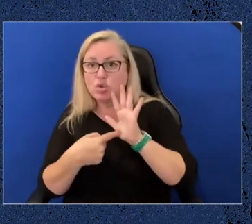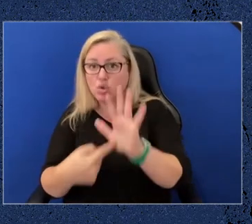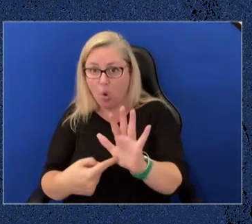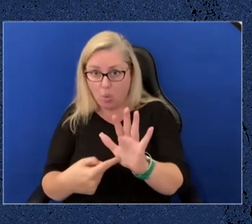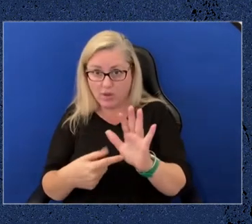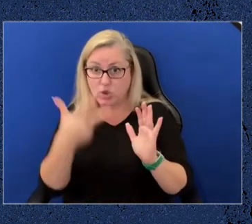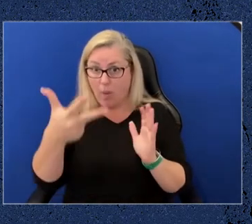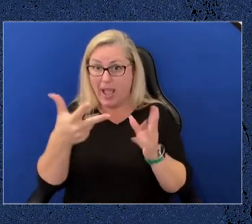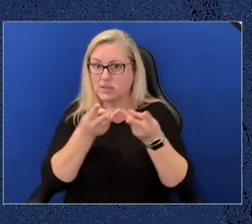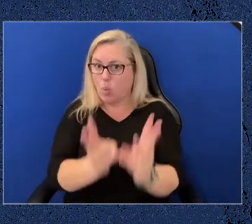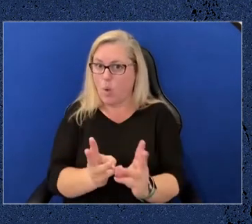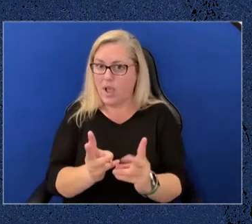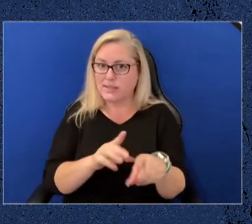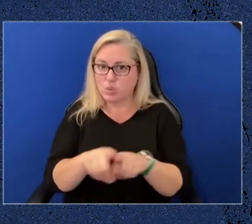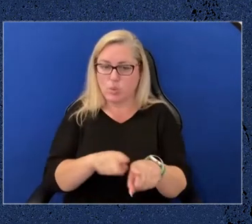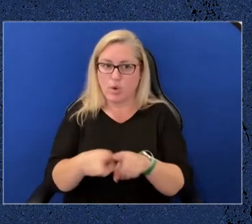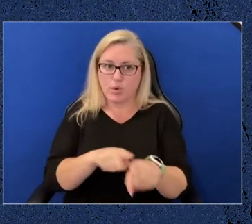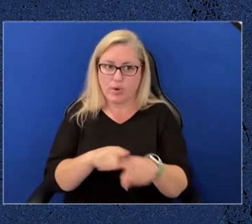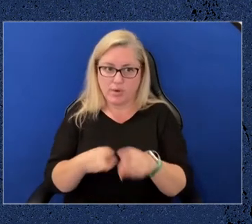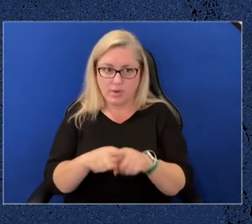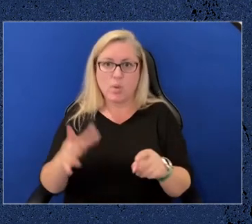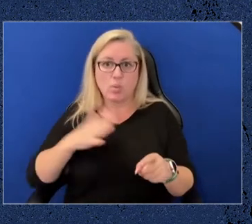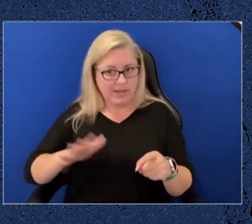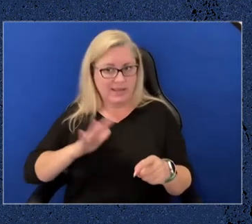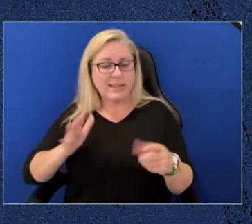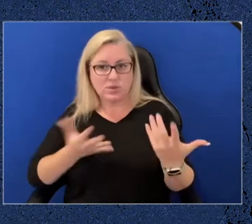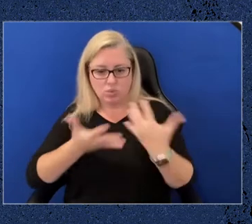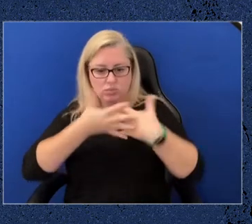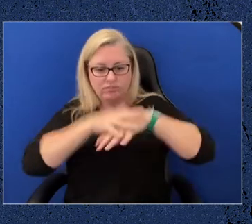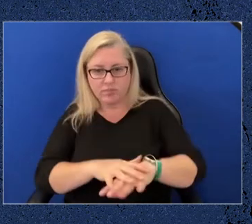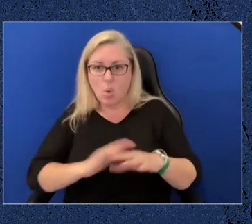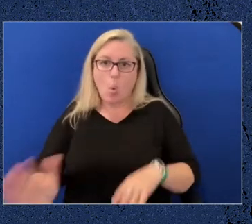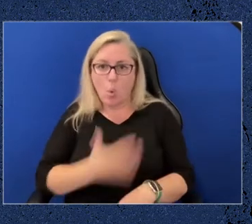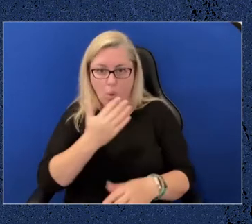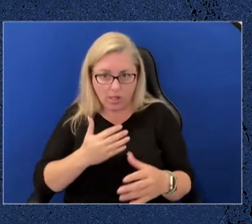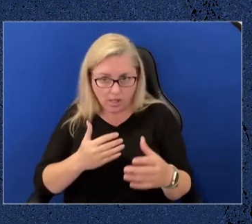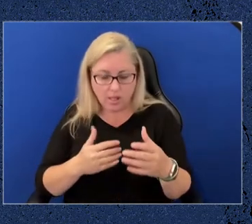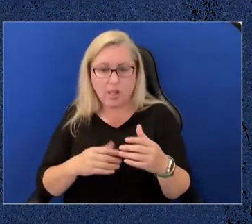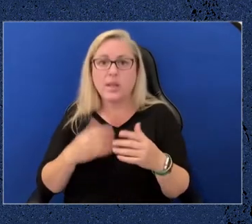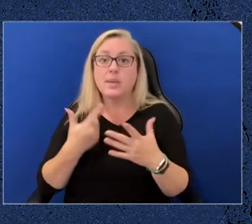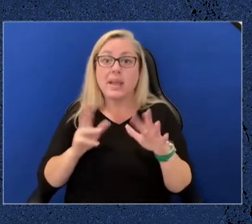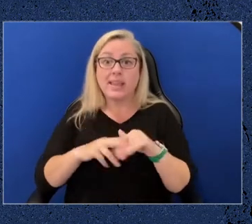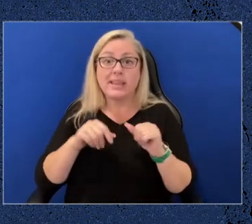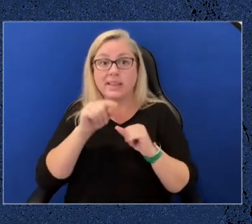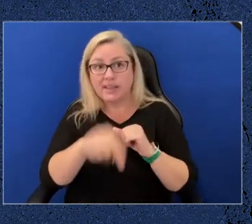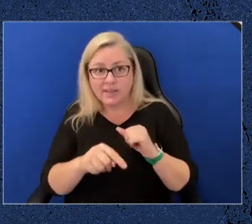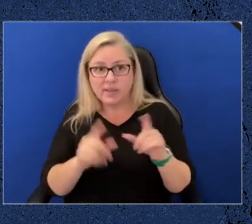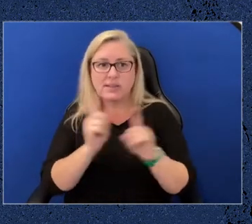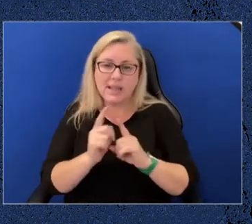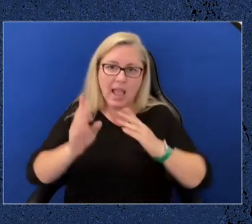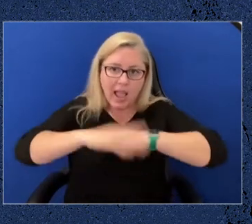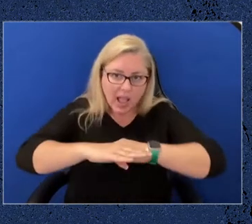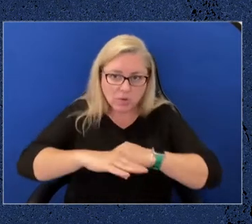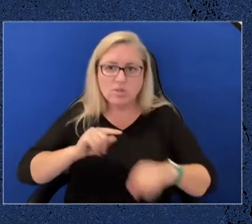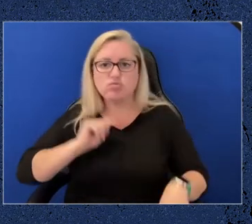to learn. We need to be incorporating all of them, and that if you do more of it, like on country,